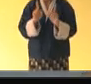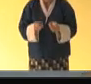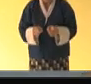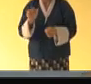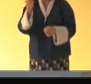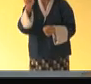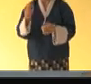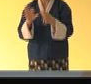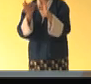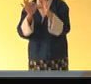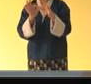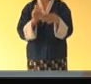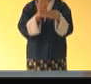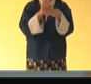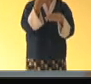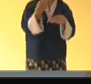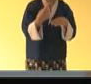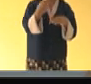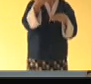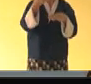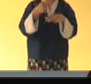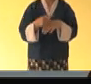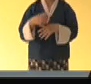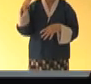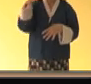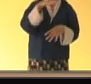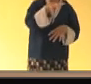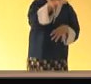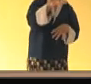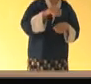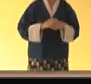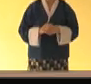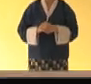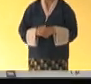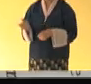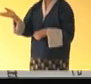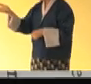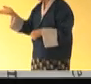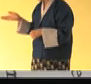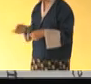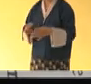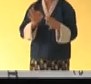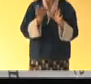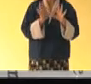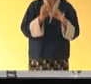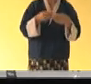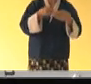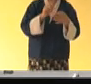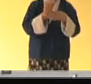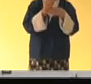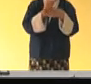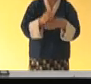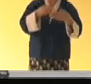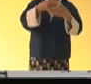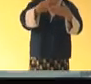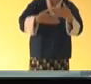Actually, there is more numbers, but these are some of the common species that are used in Bhutan. So example like